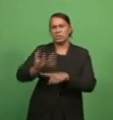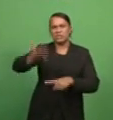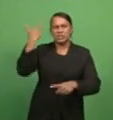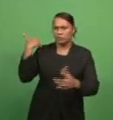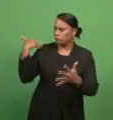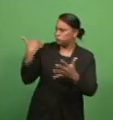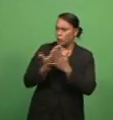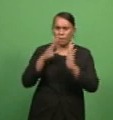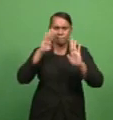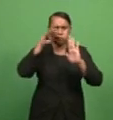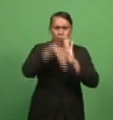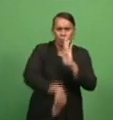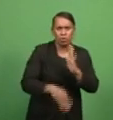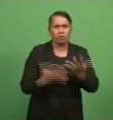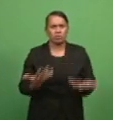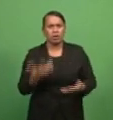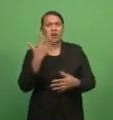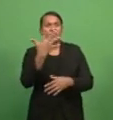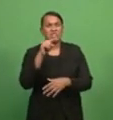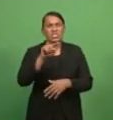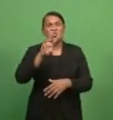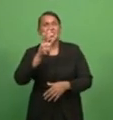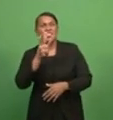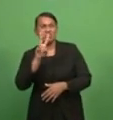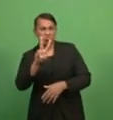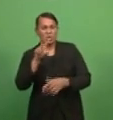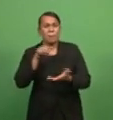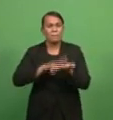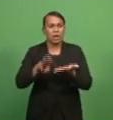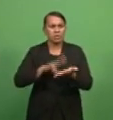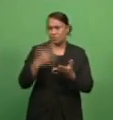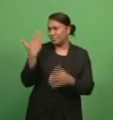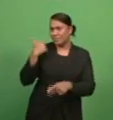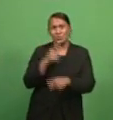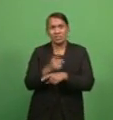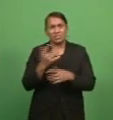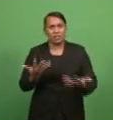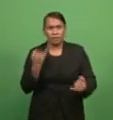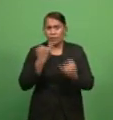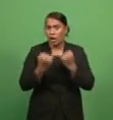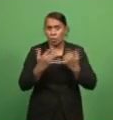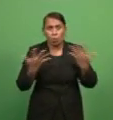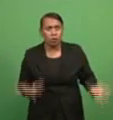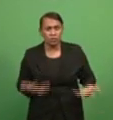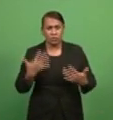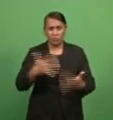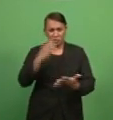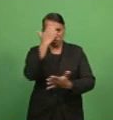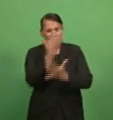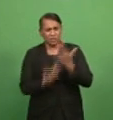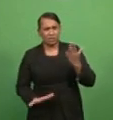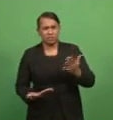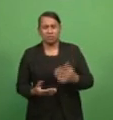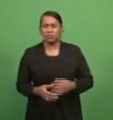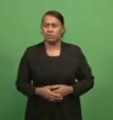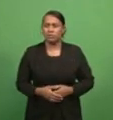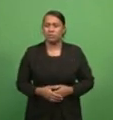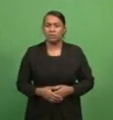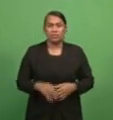week's 5.2 million, giving some hope to investors that the worst in the job market may be over. New home sales in